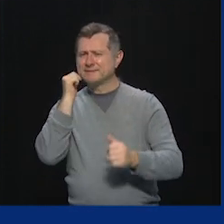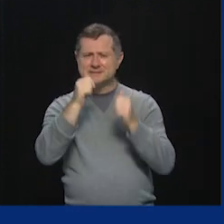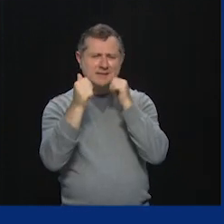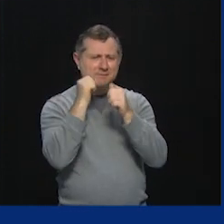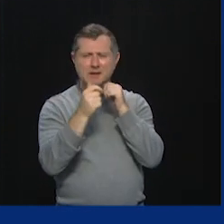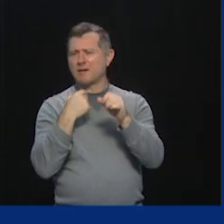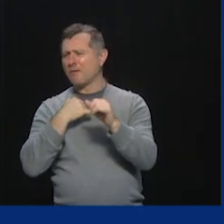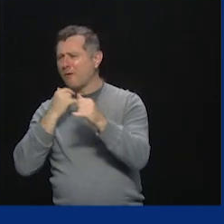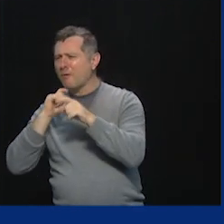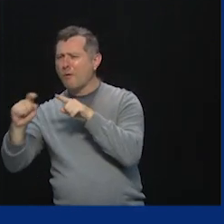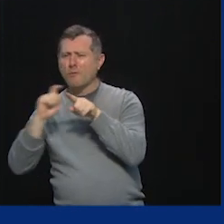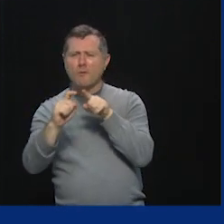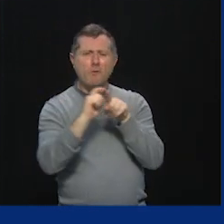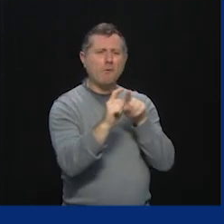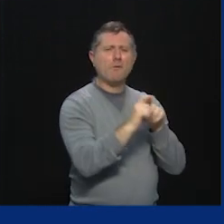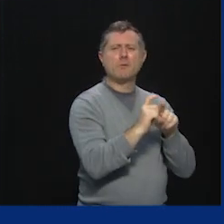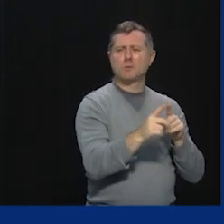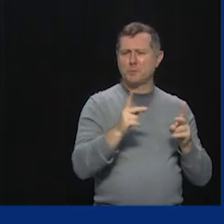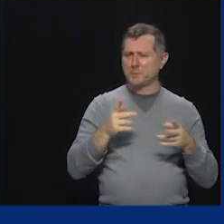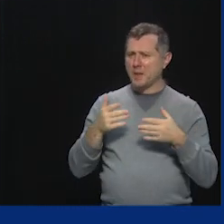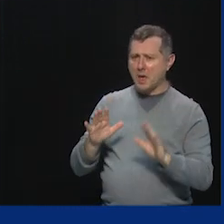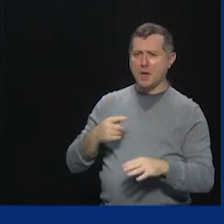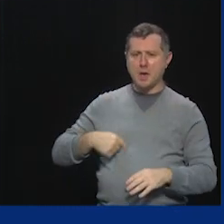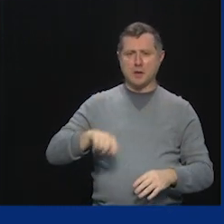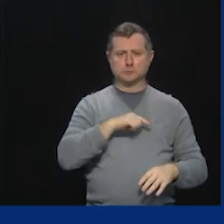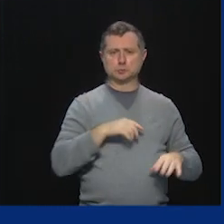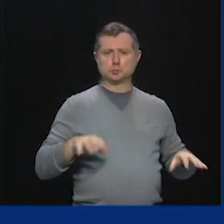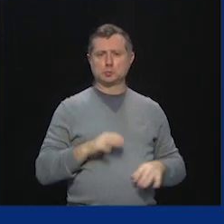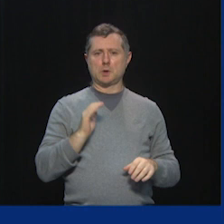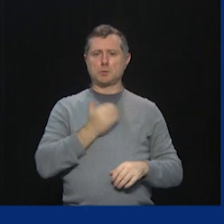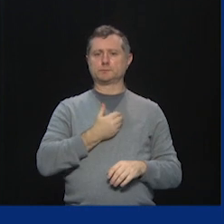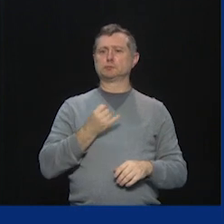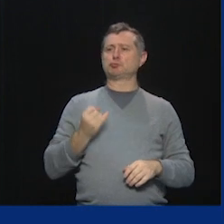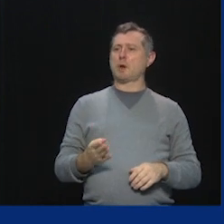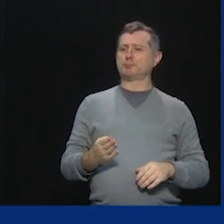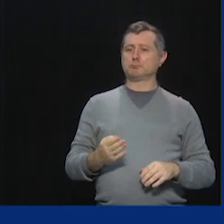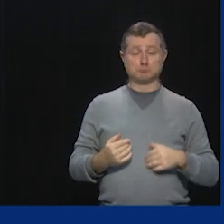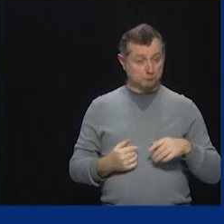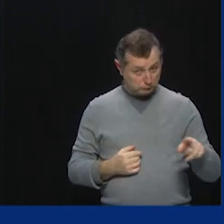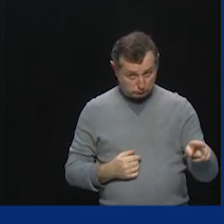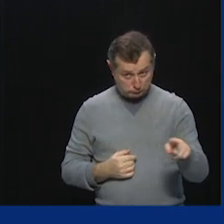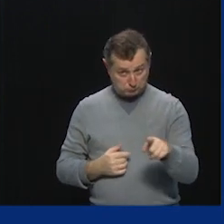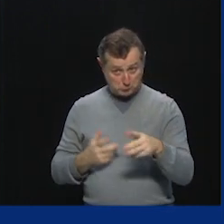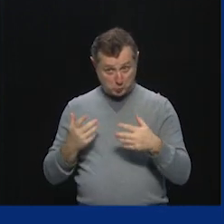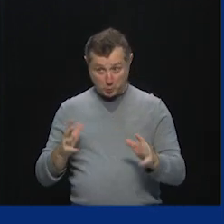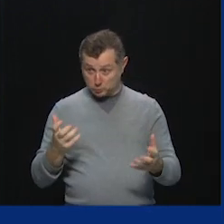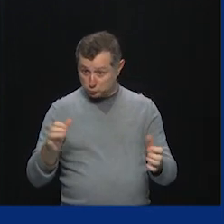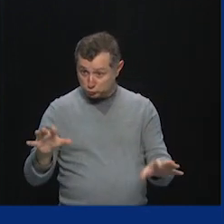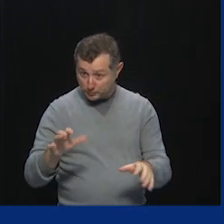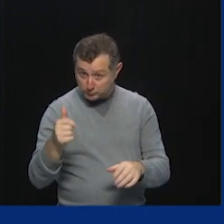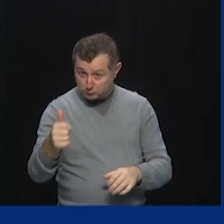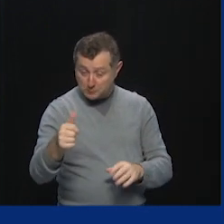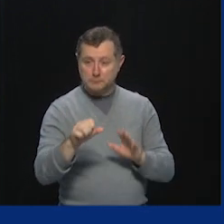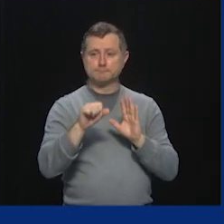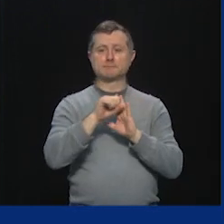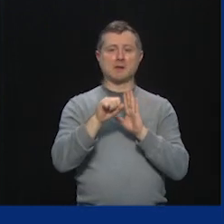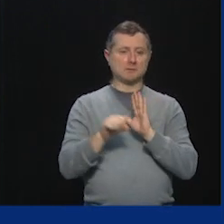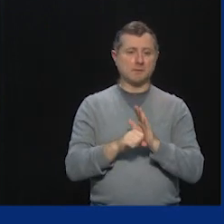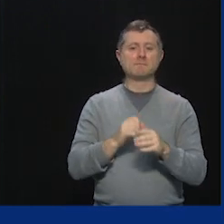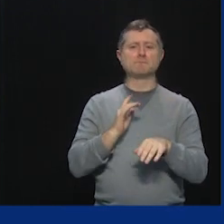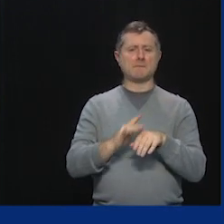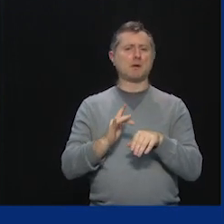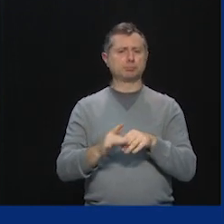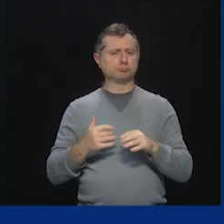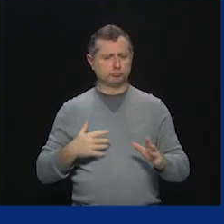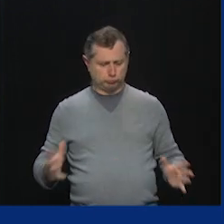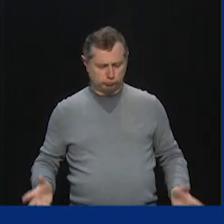do our jobs, deploy us. That's what I want to do. I want to have the state available to backfill, give surge capacity, give extra